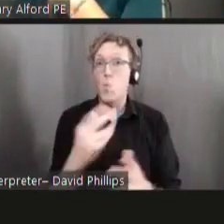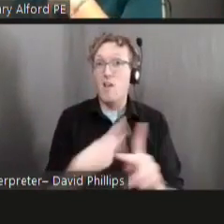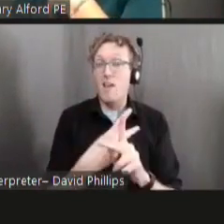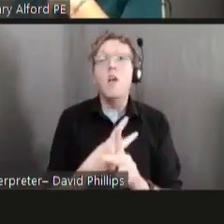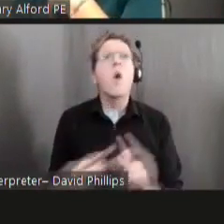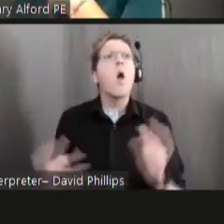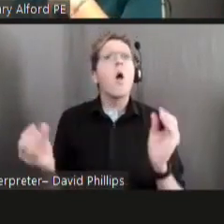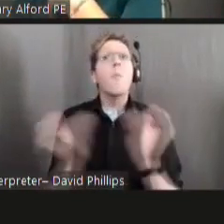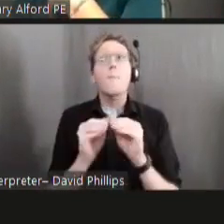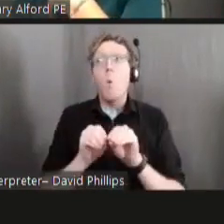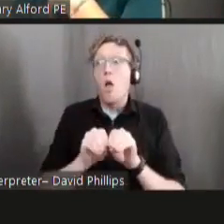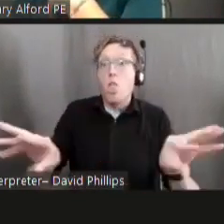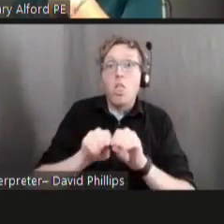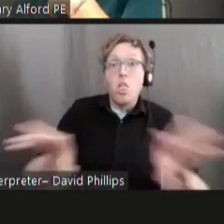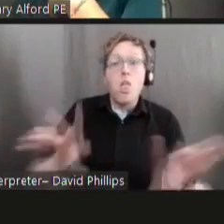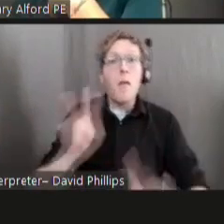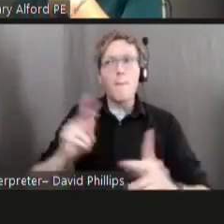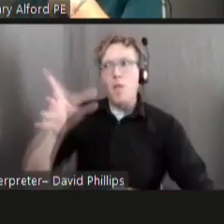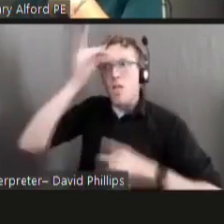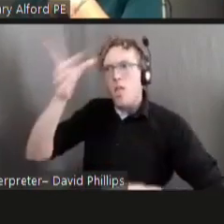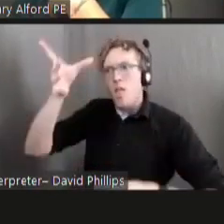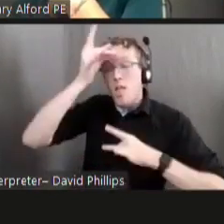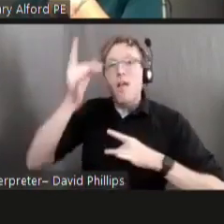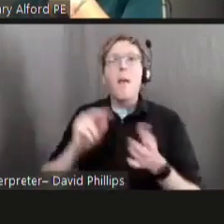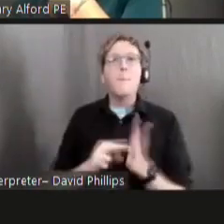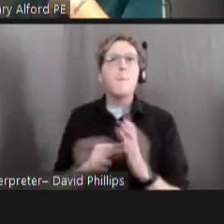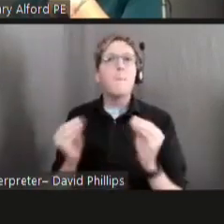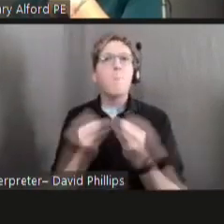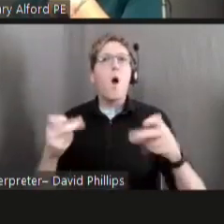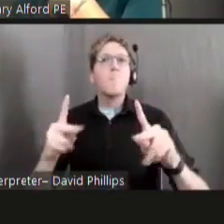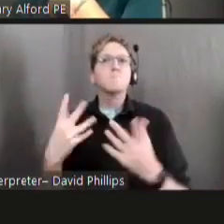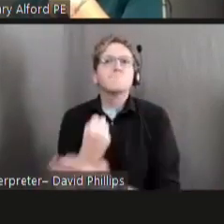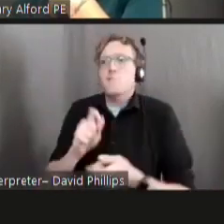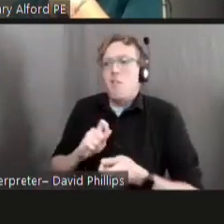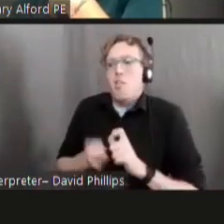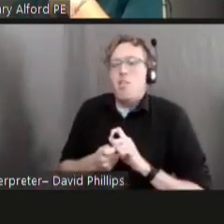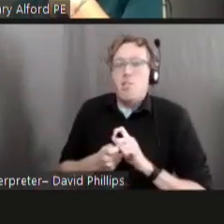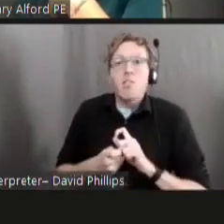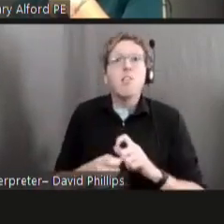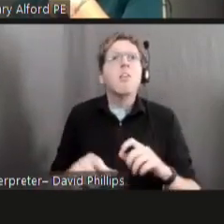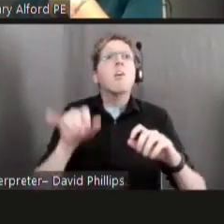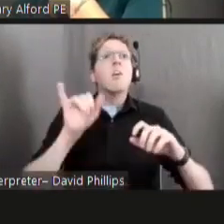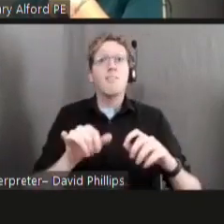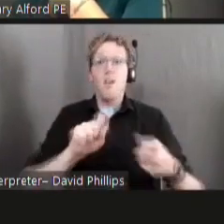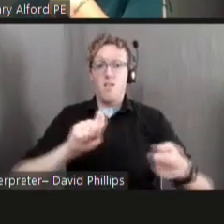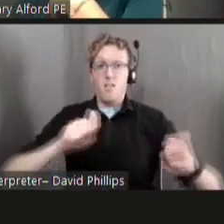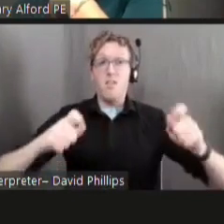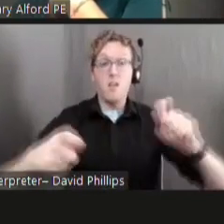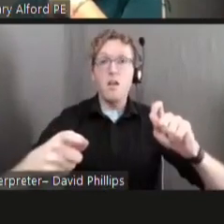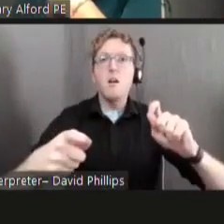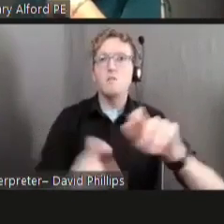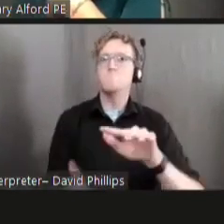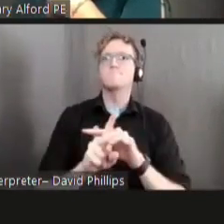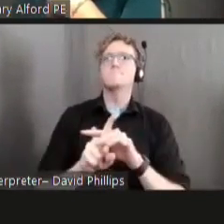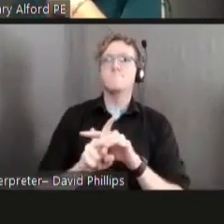in the population, the more it accumulates mutations. And the results of these mutations has been the development and the emergence over the past